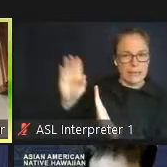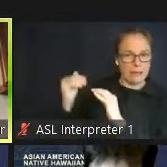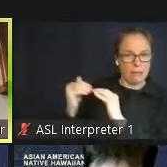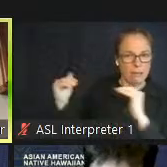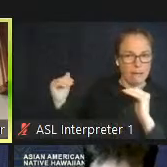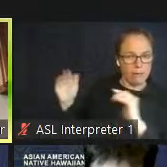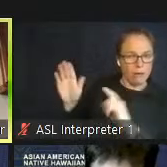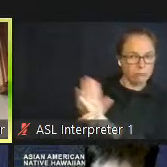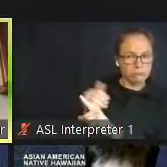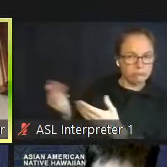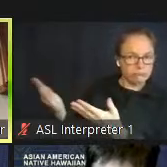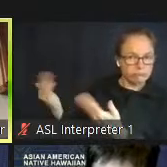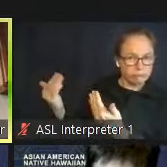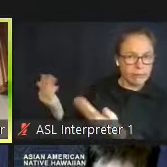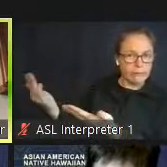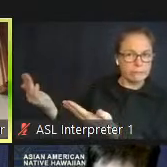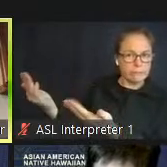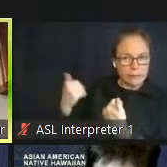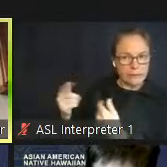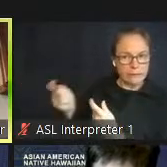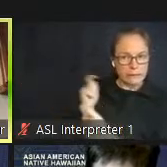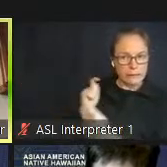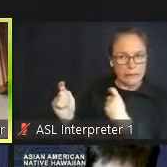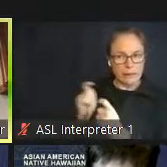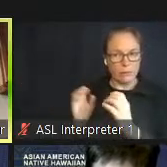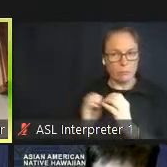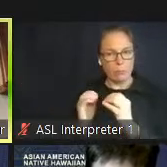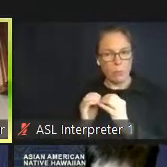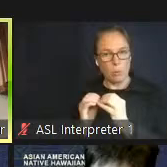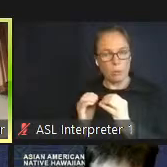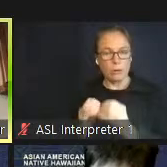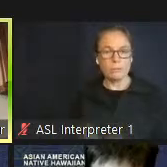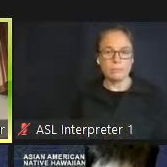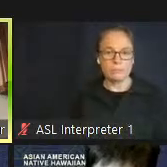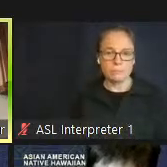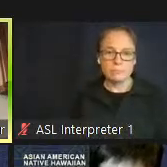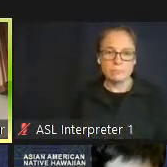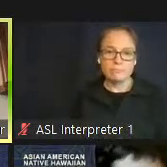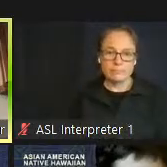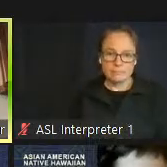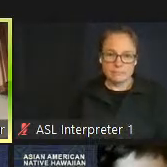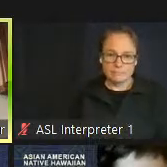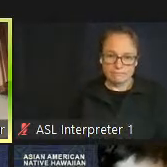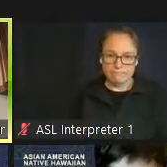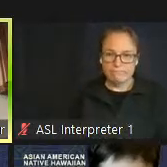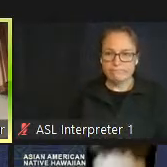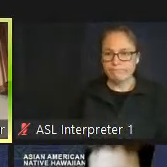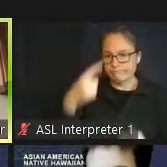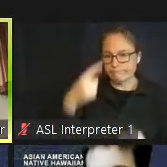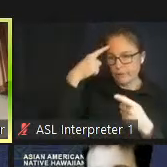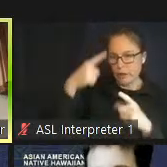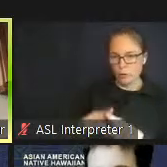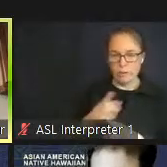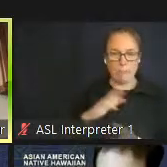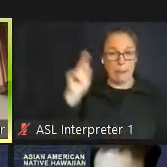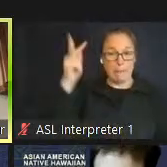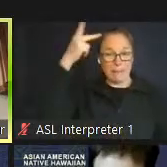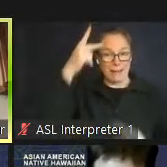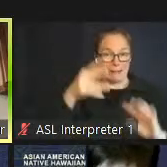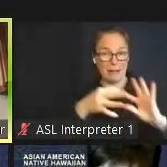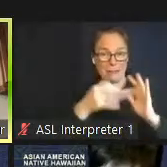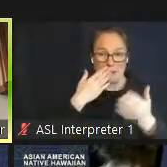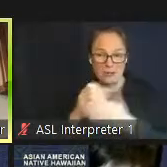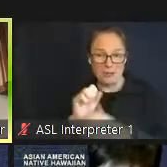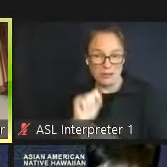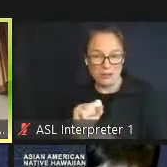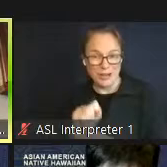step up and pay for the services that we provide. So just my political comment. Good job tonight, Aaron. Thank